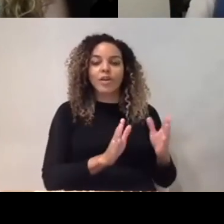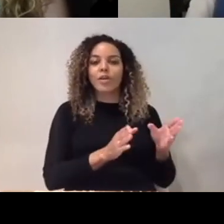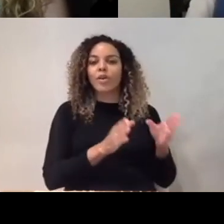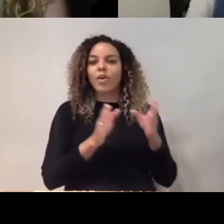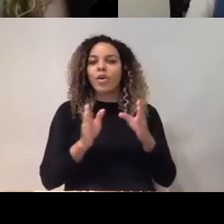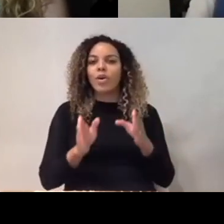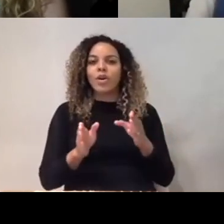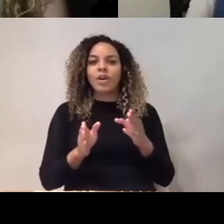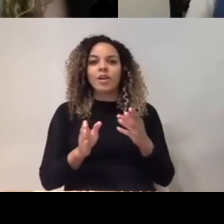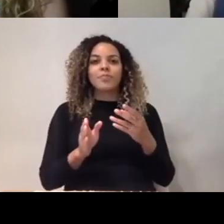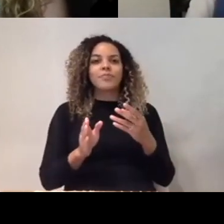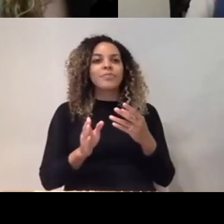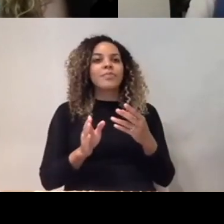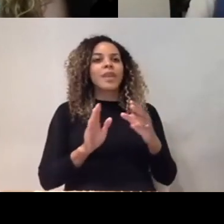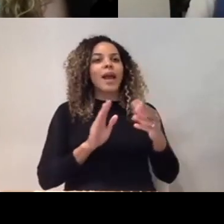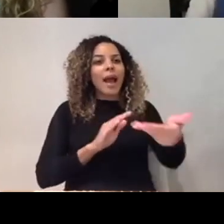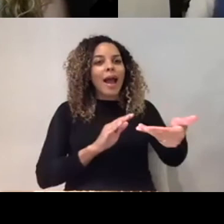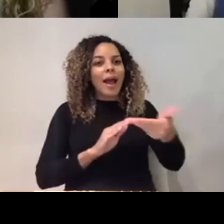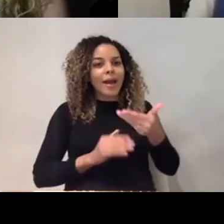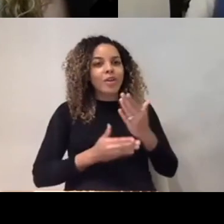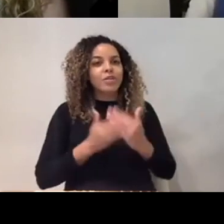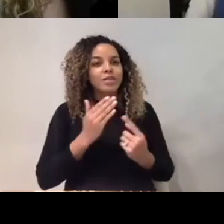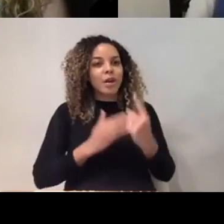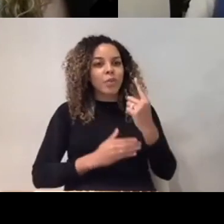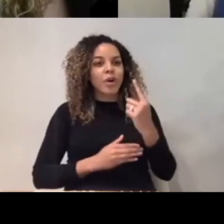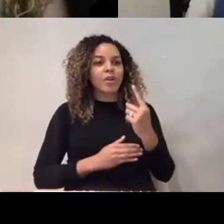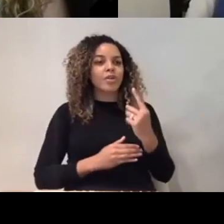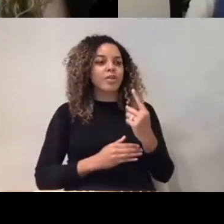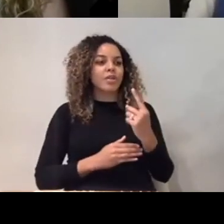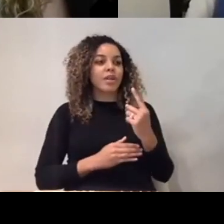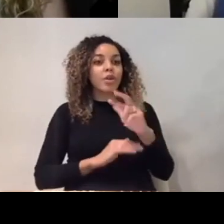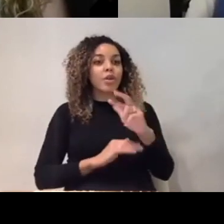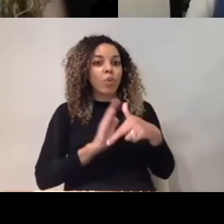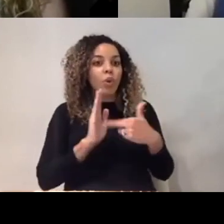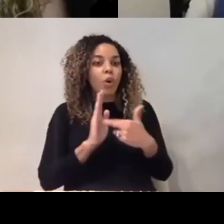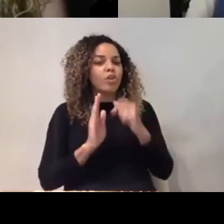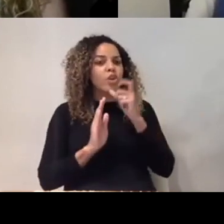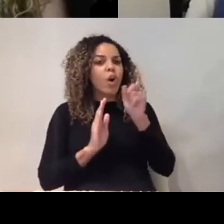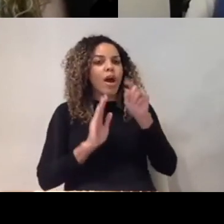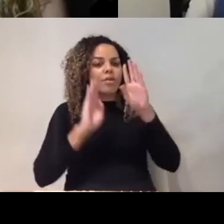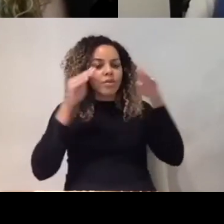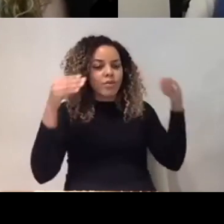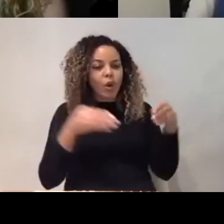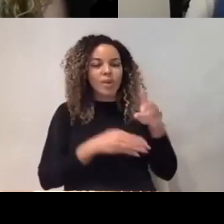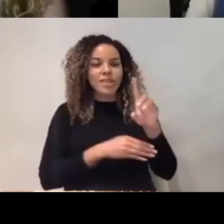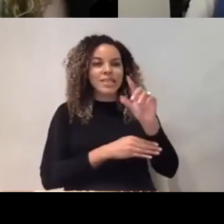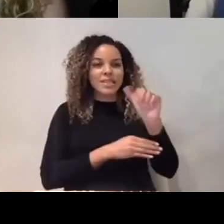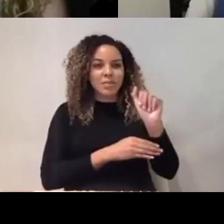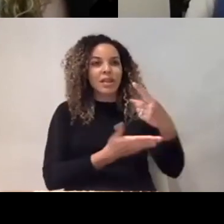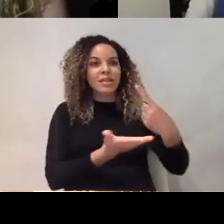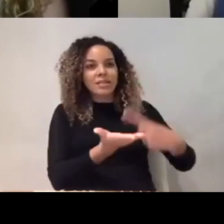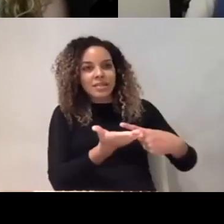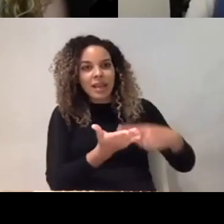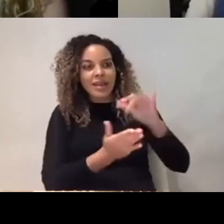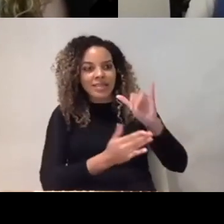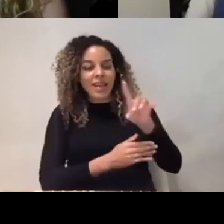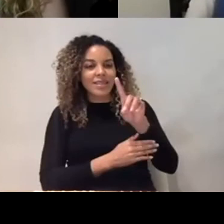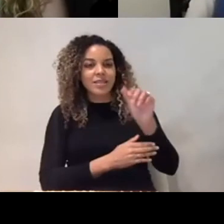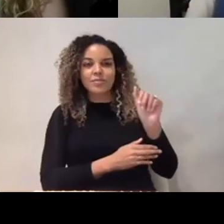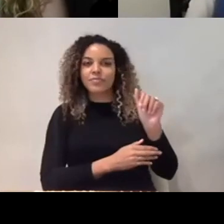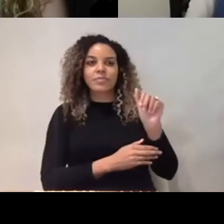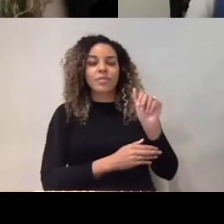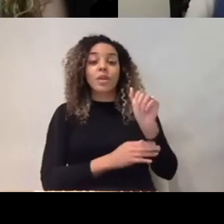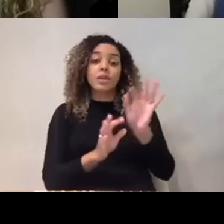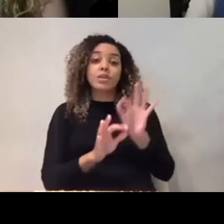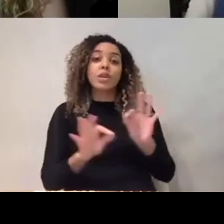about the disability or about, because I think that the important thing as people who are creating stuff is you have to be really careful to